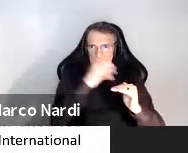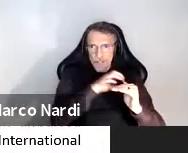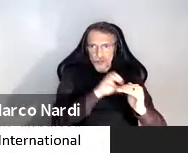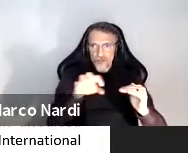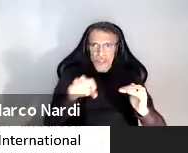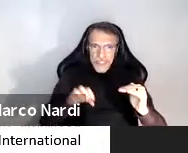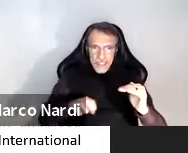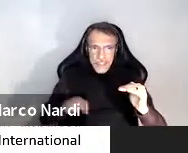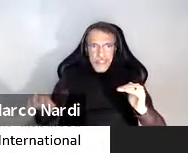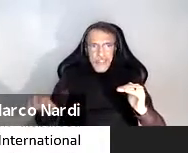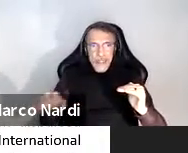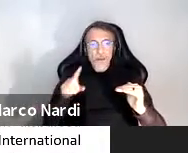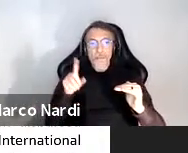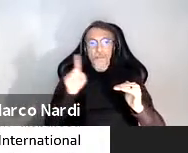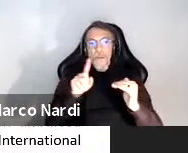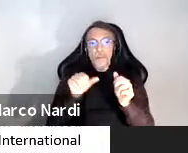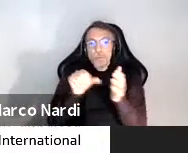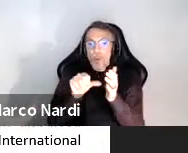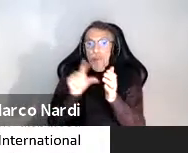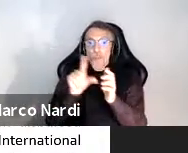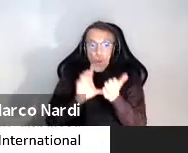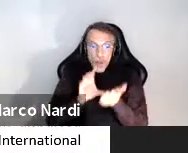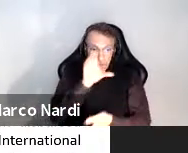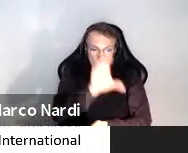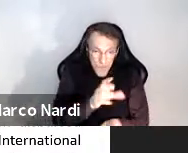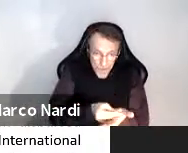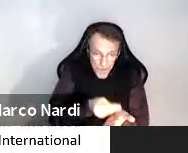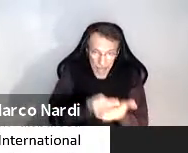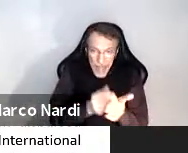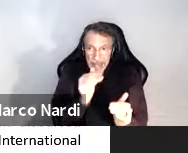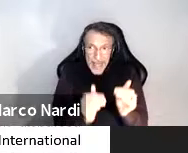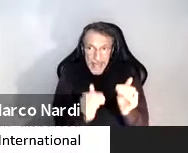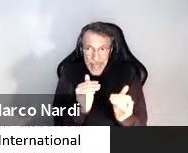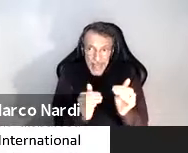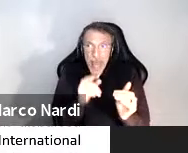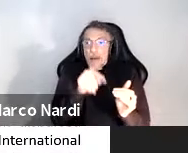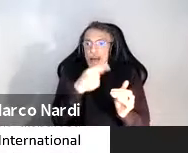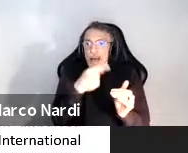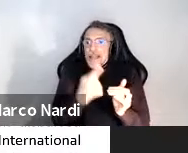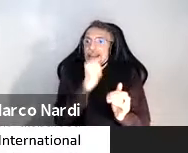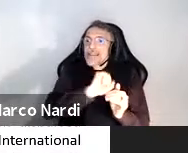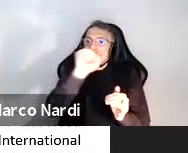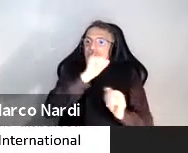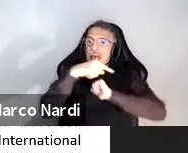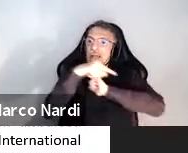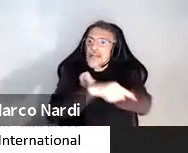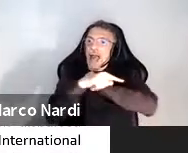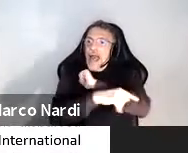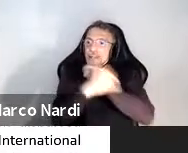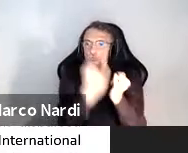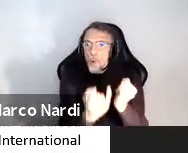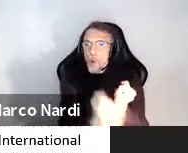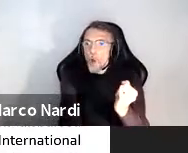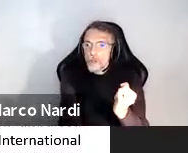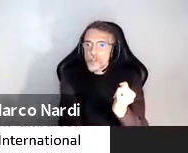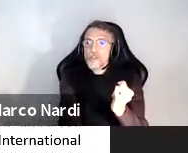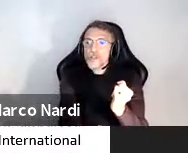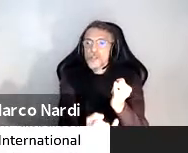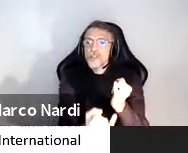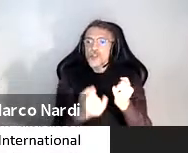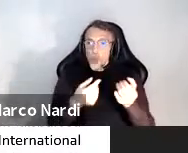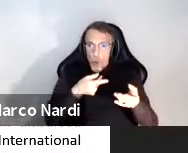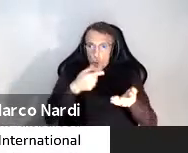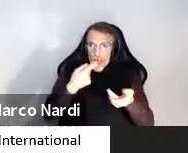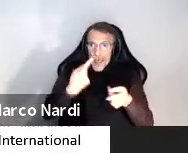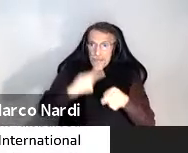was actually increasing the debt. It gave them some leverage in terms of meeting the liquidity, finding some liquidity to attend to immediate